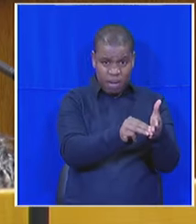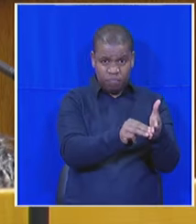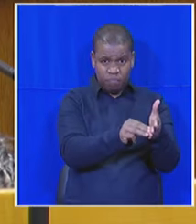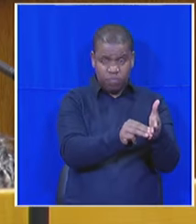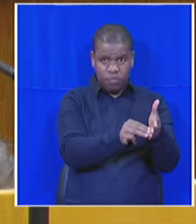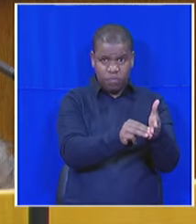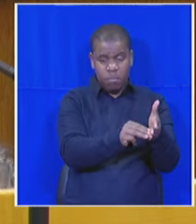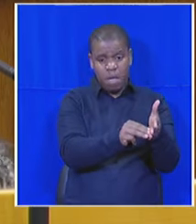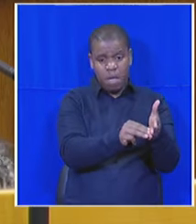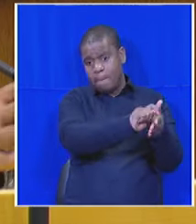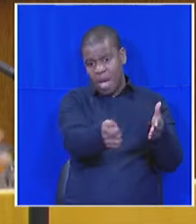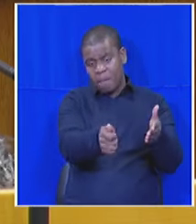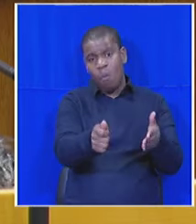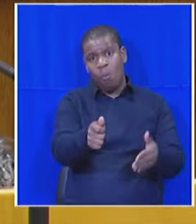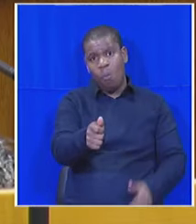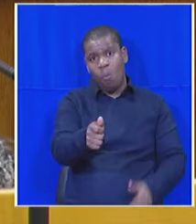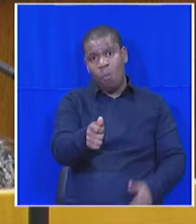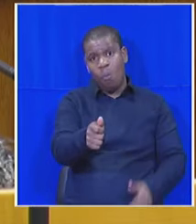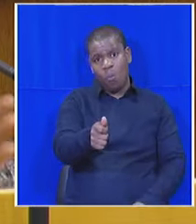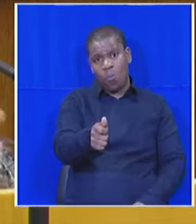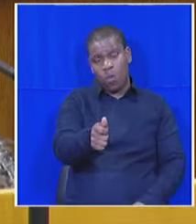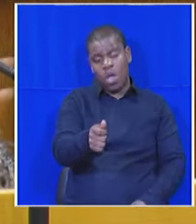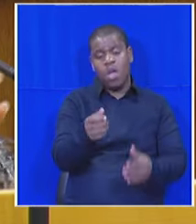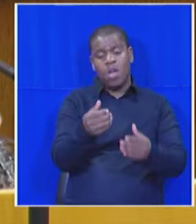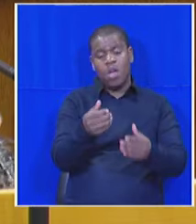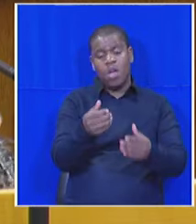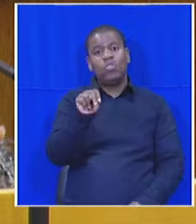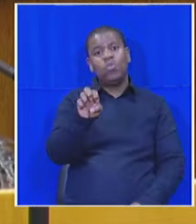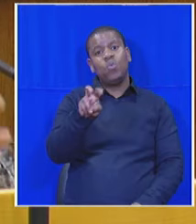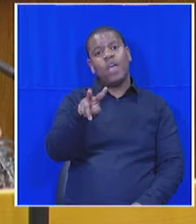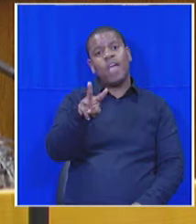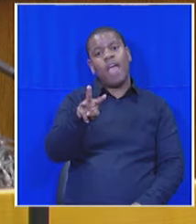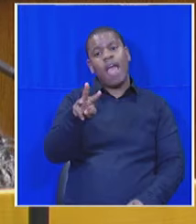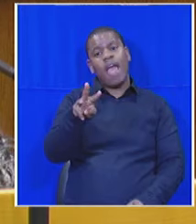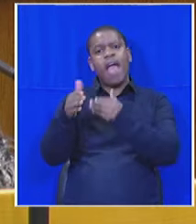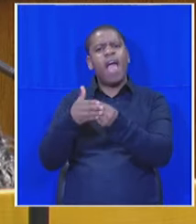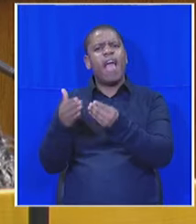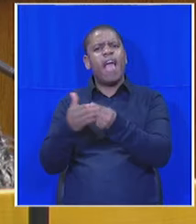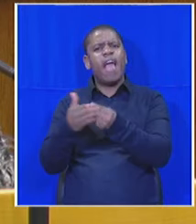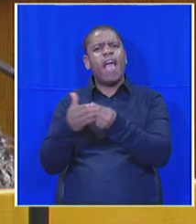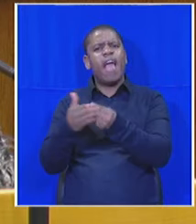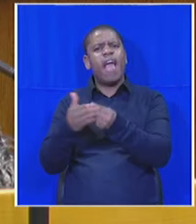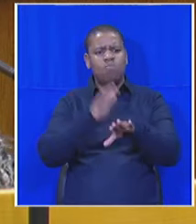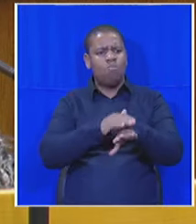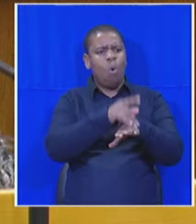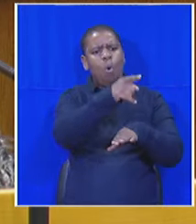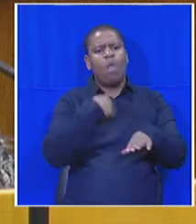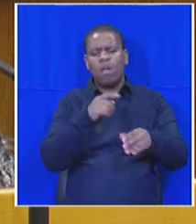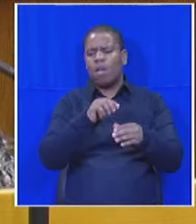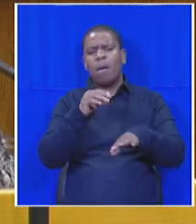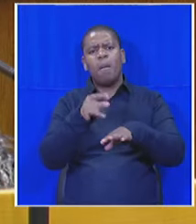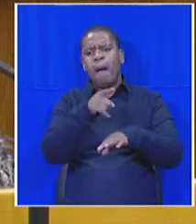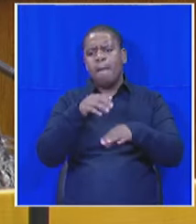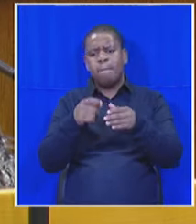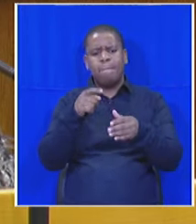of the New Age, a newspaper that nobody reads, and it's absolutely useless for governments to be buying subscriptions of the New Age. It is